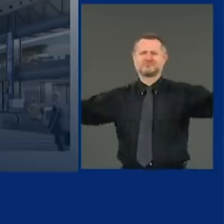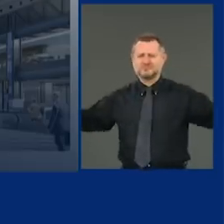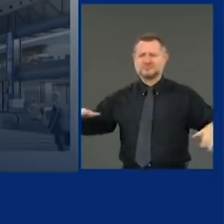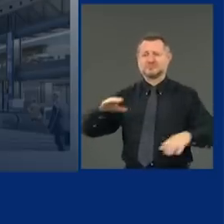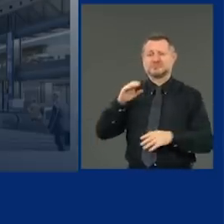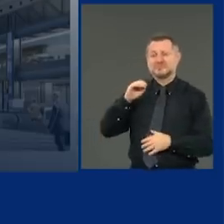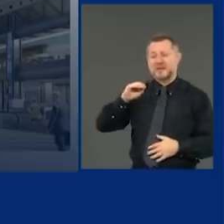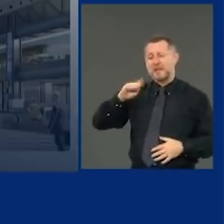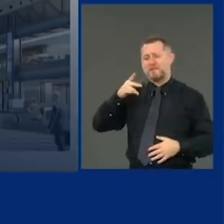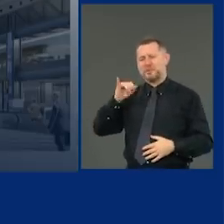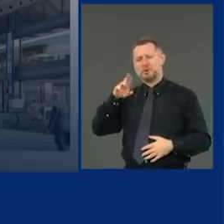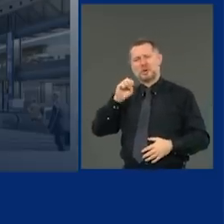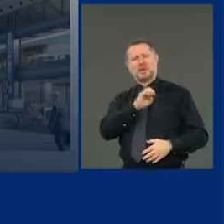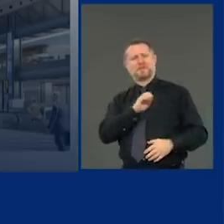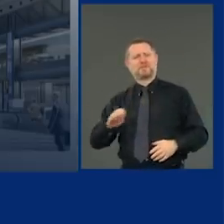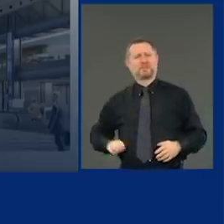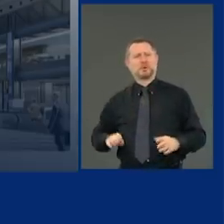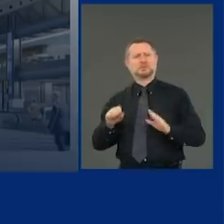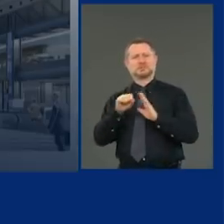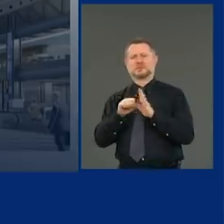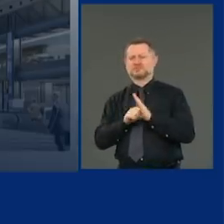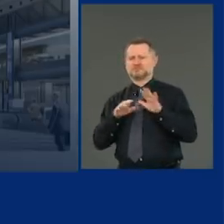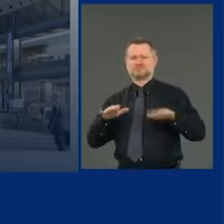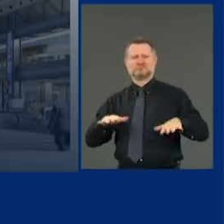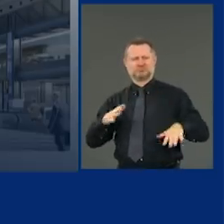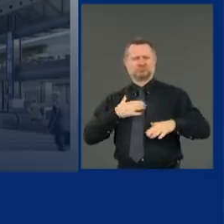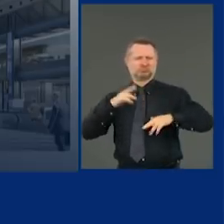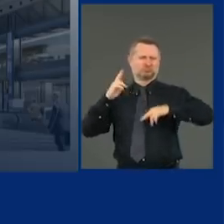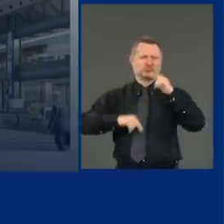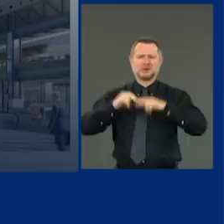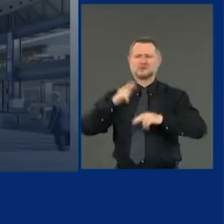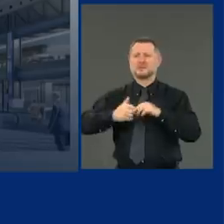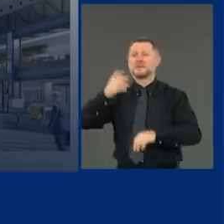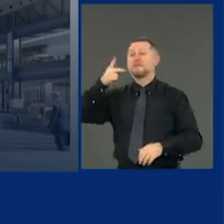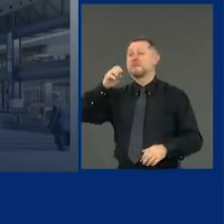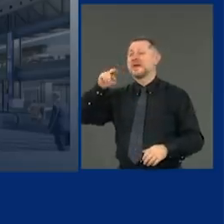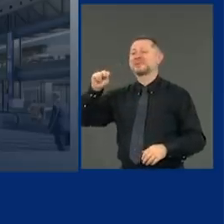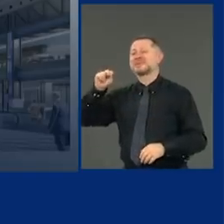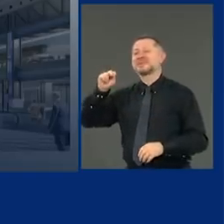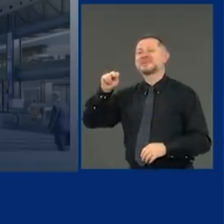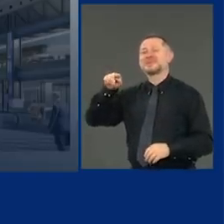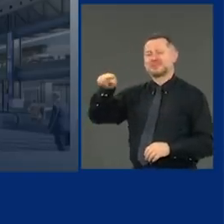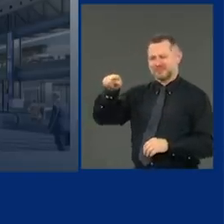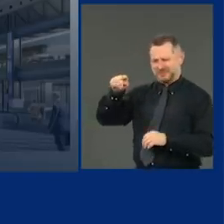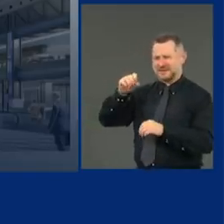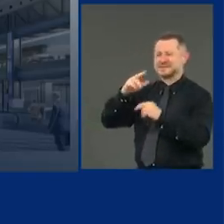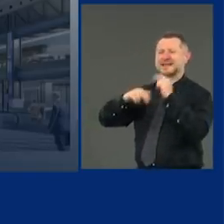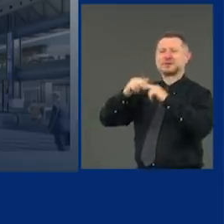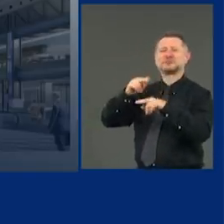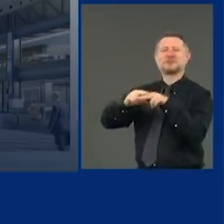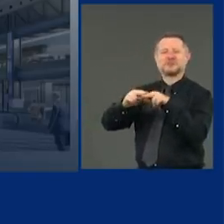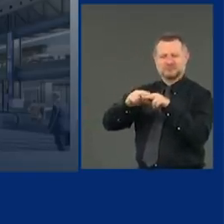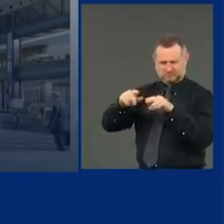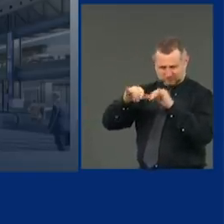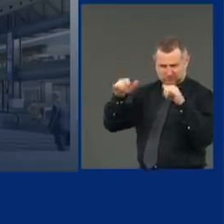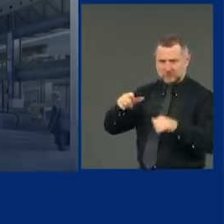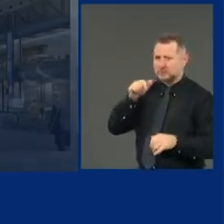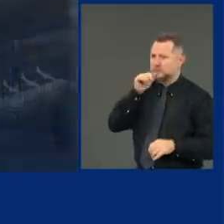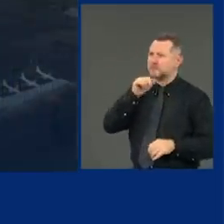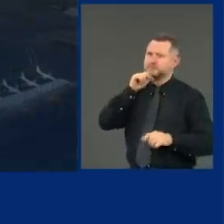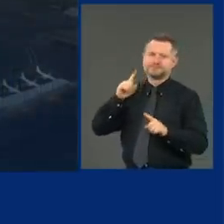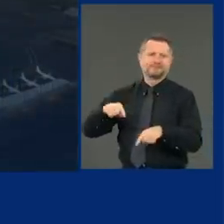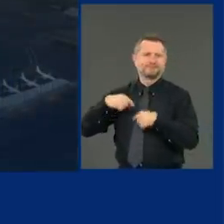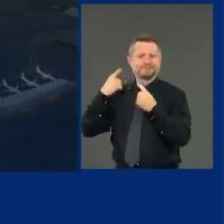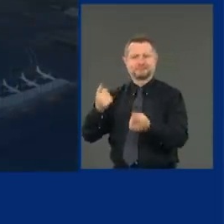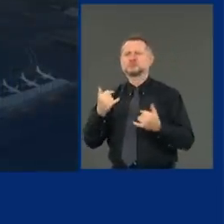Station, which is long overdue. That Penn Station has been torturing people for too long. Let's now accelerate